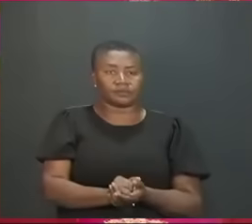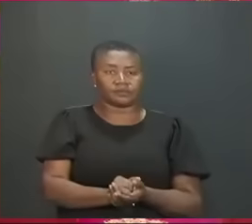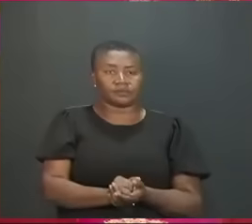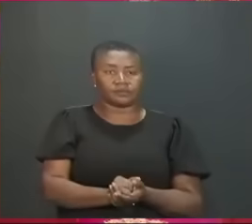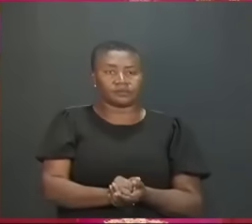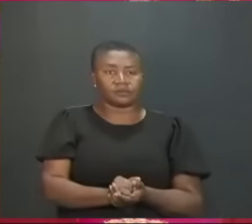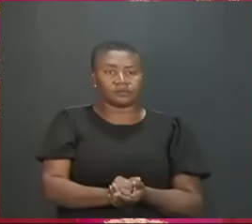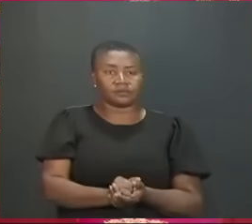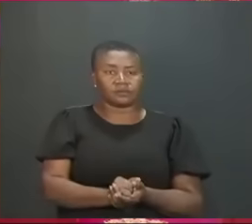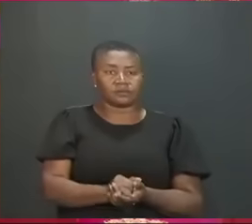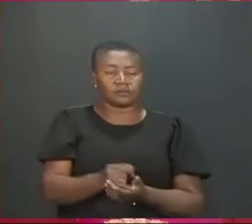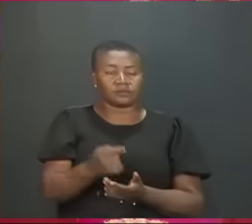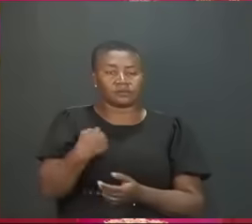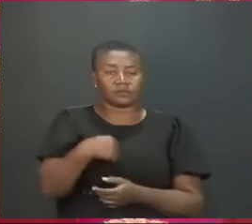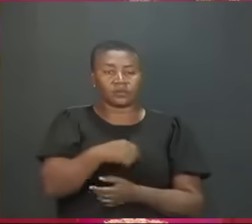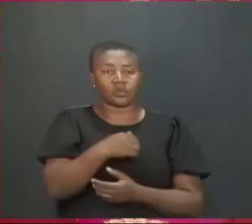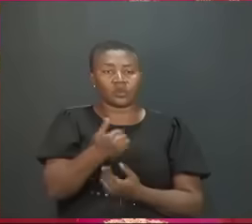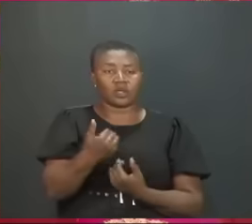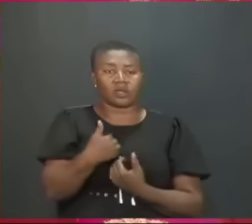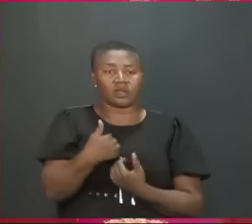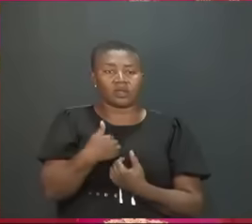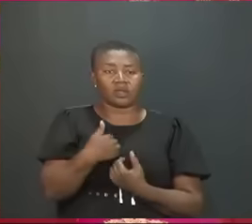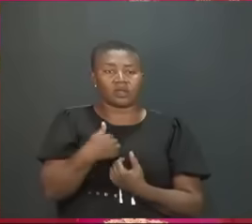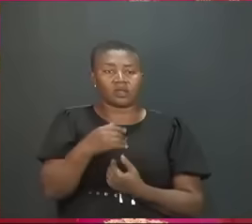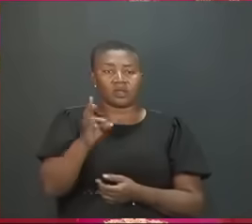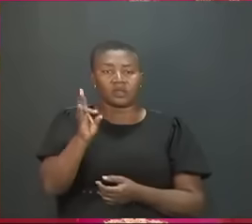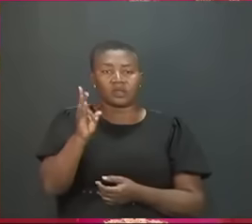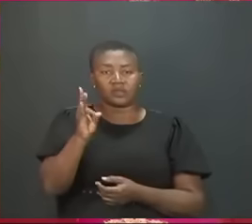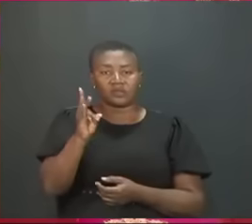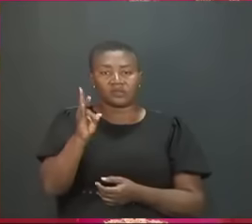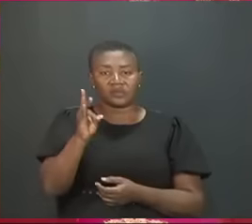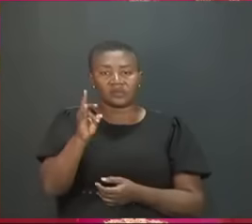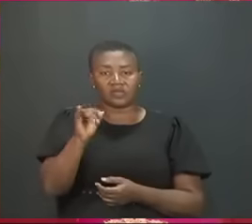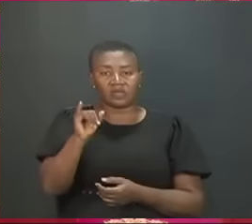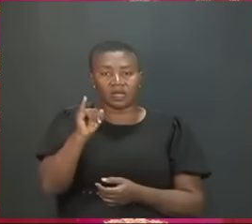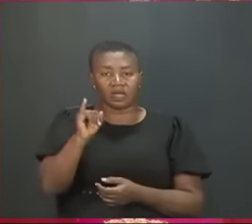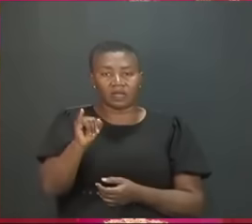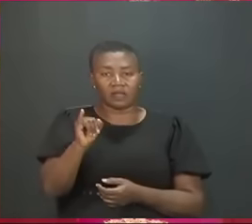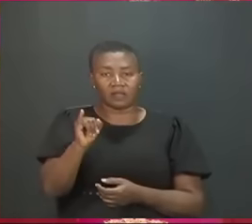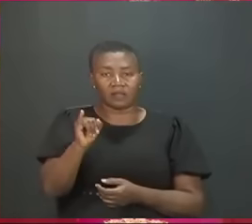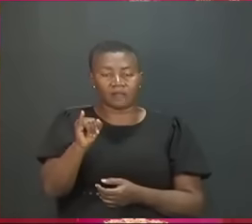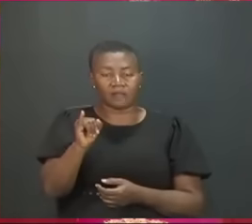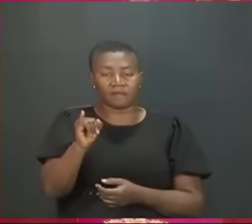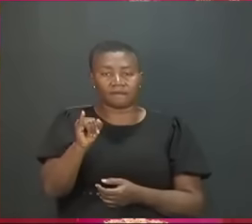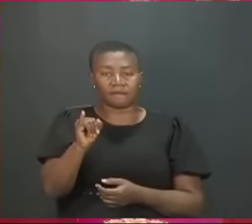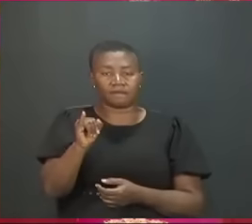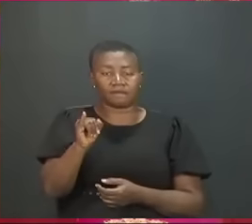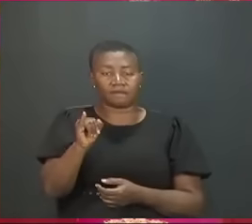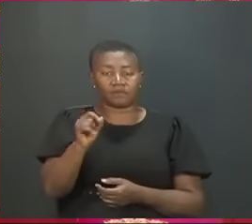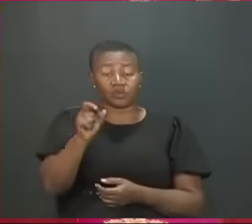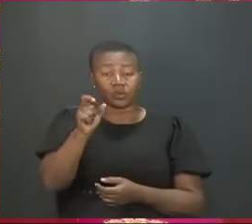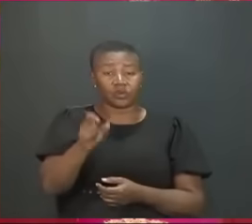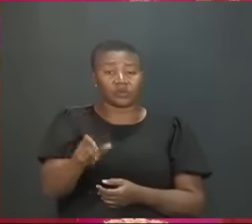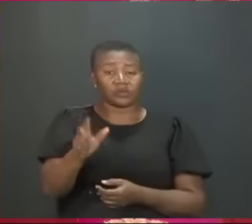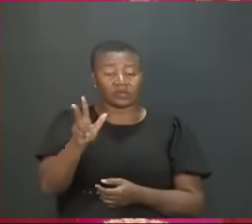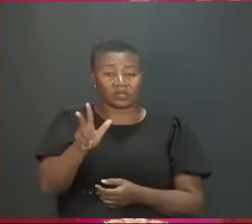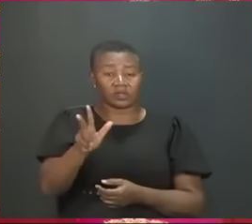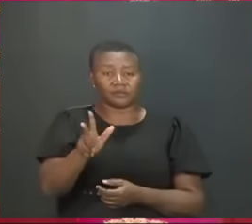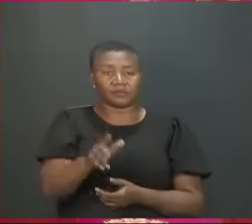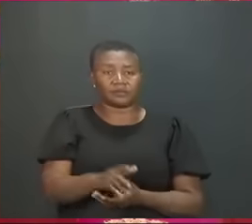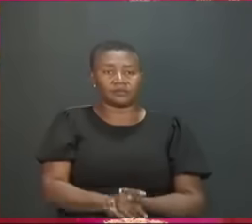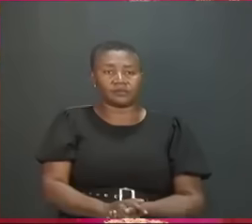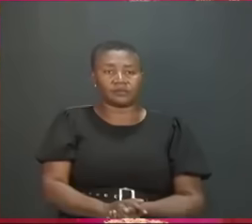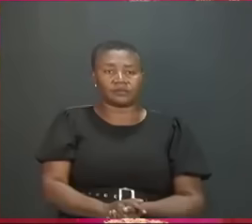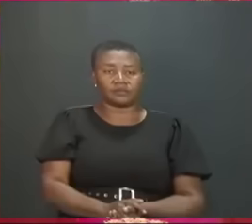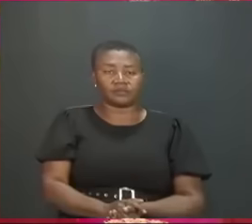we have 17 Roman 1, which deals with clause 3. If